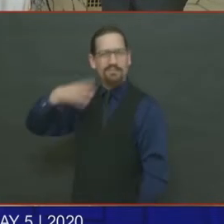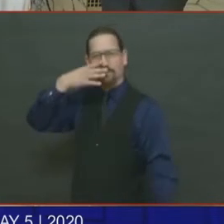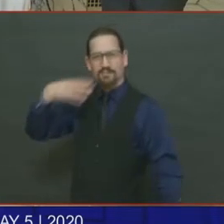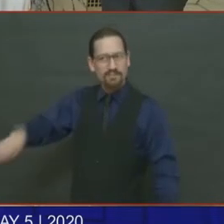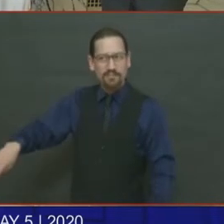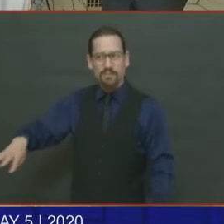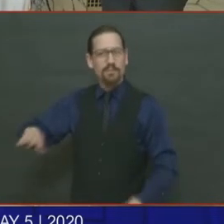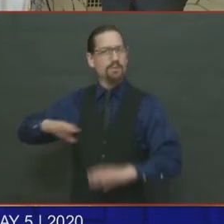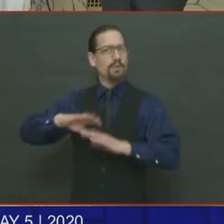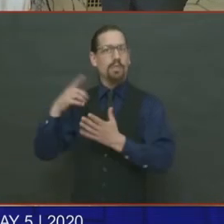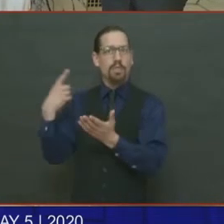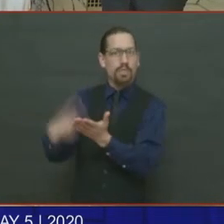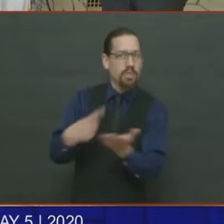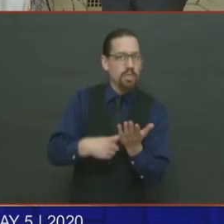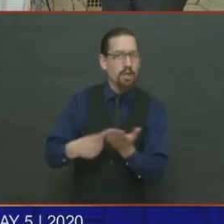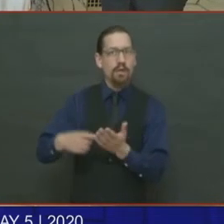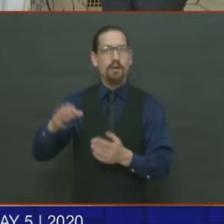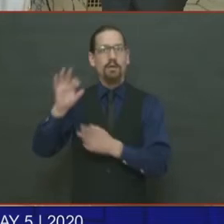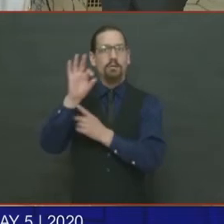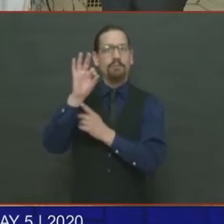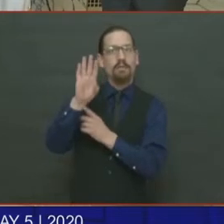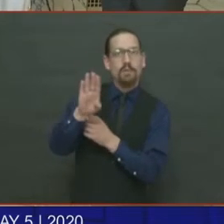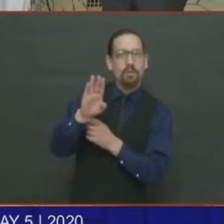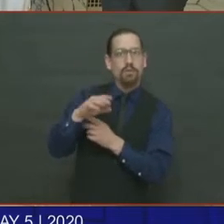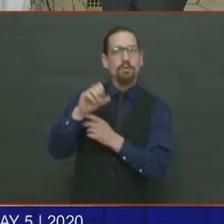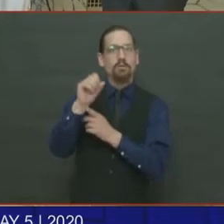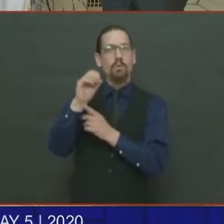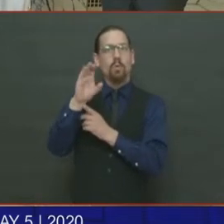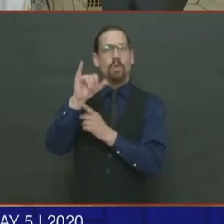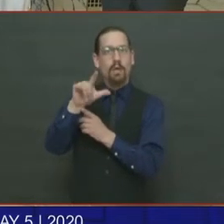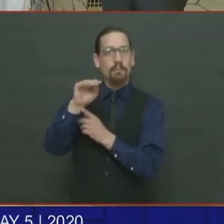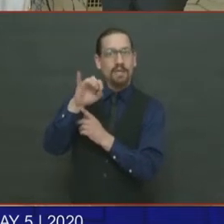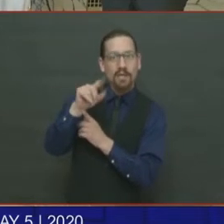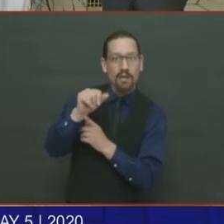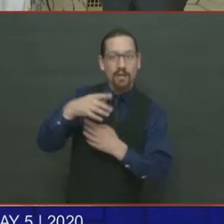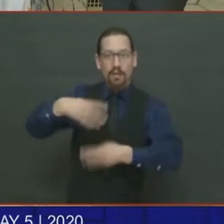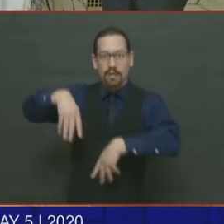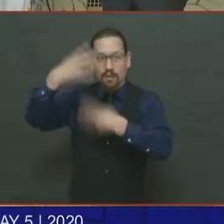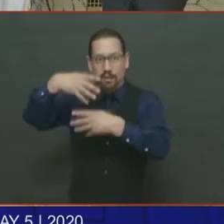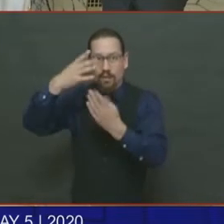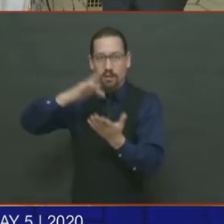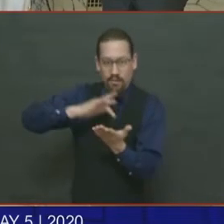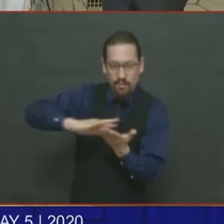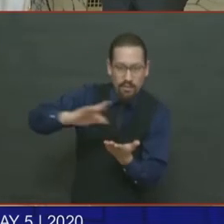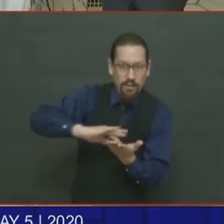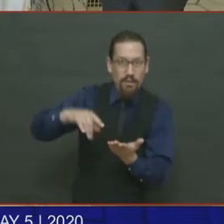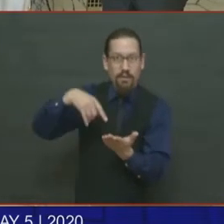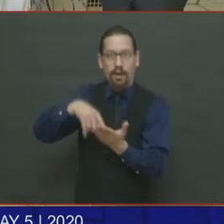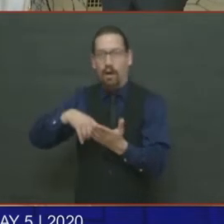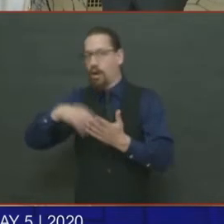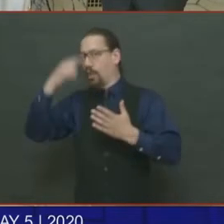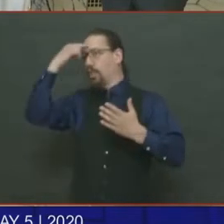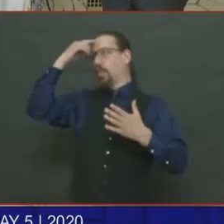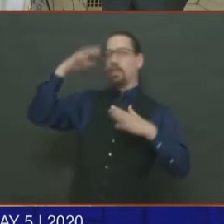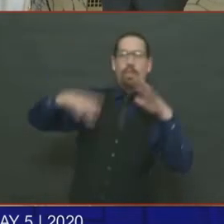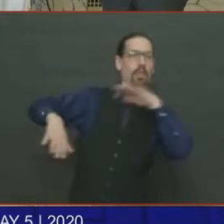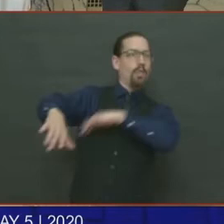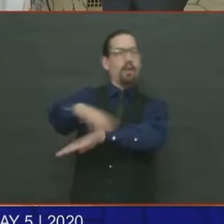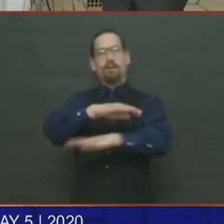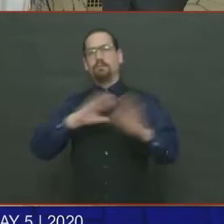said all of that, things are changing. I mean, one of the things that makes this a hard crisis to lead through